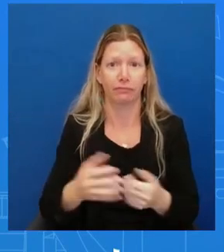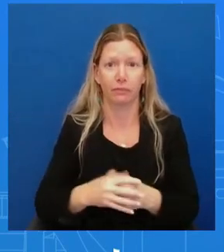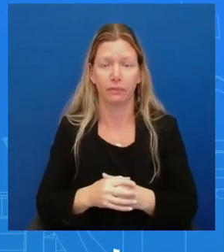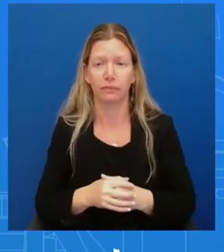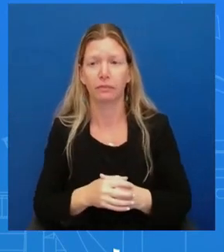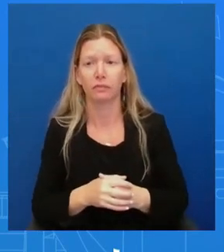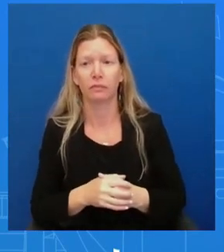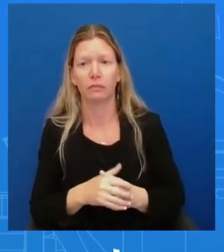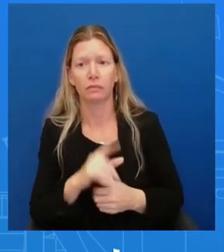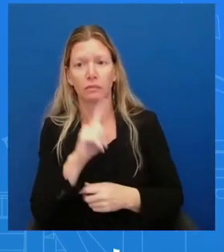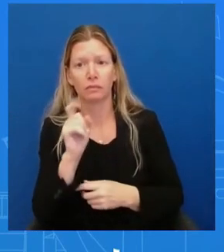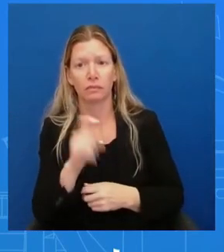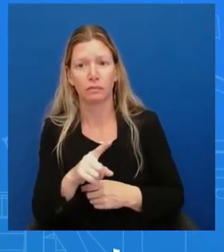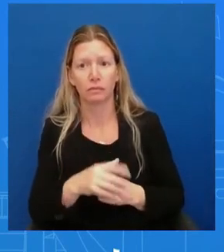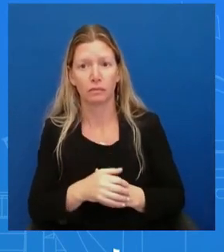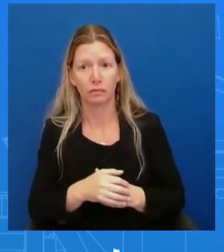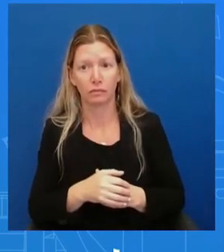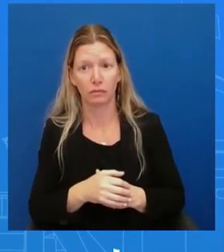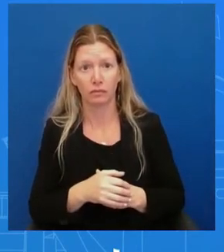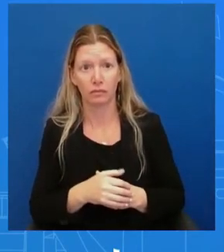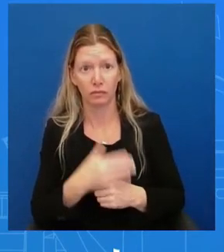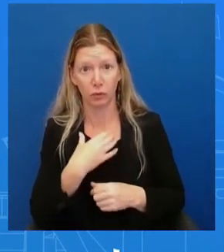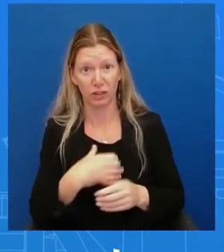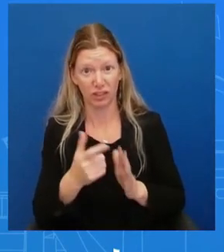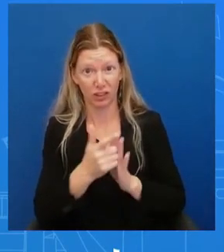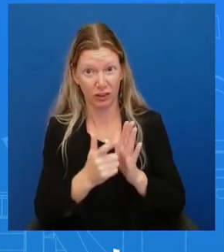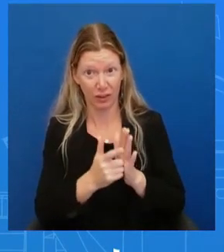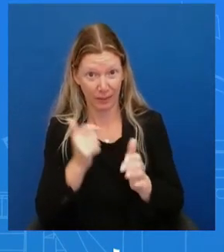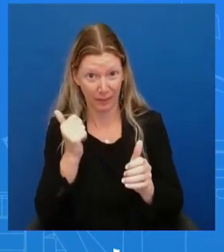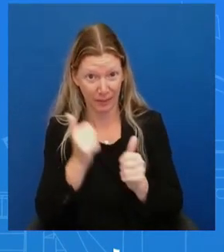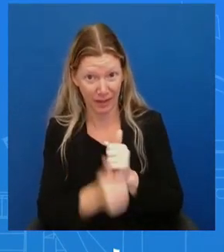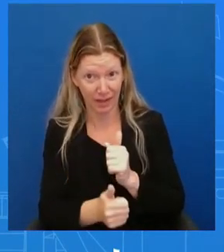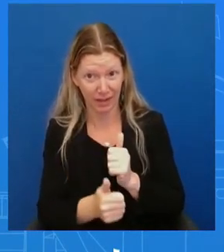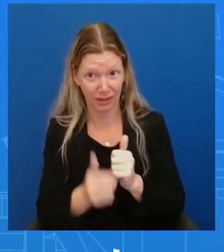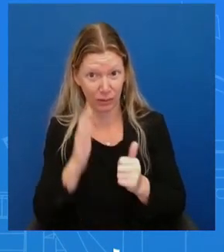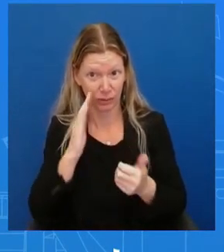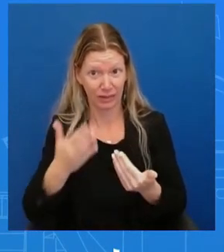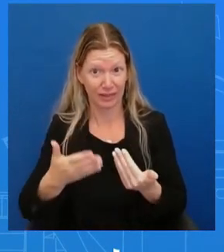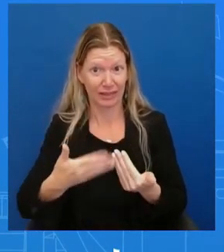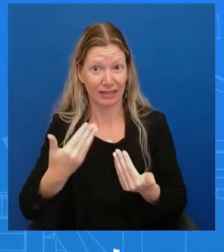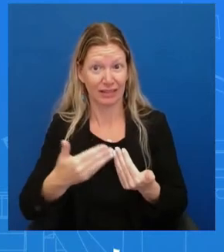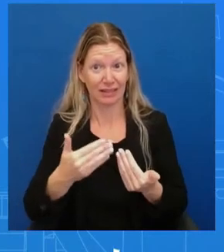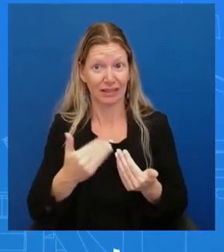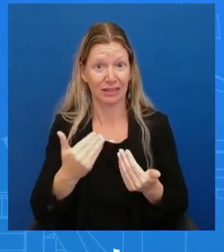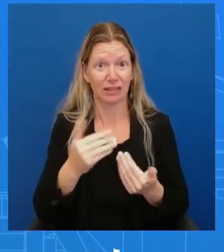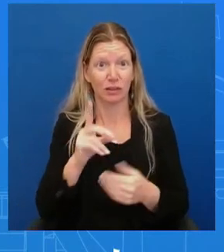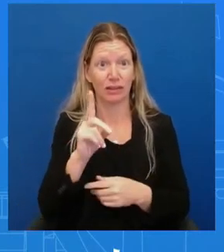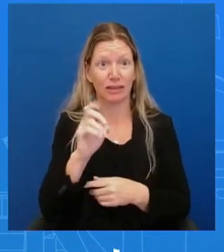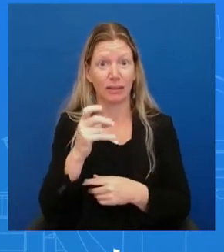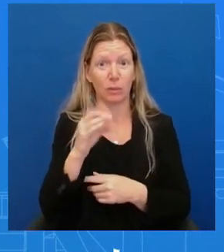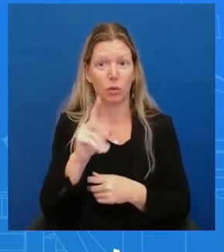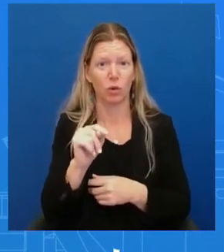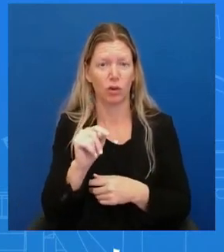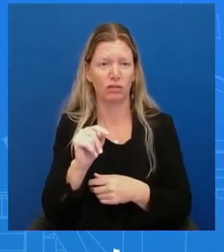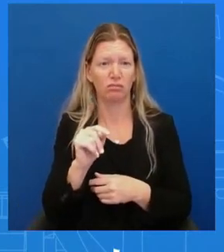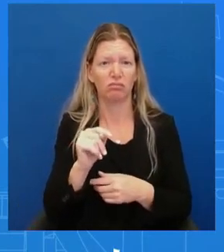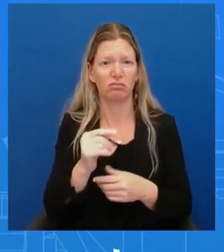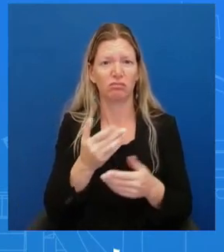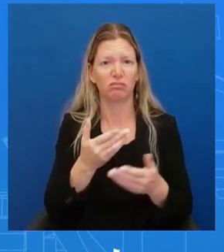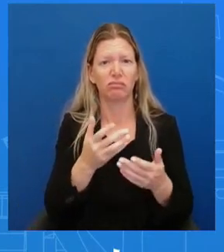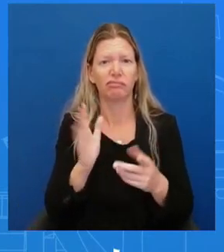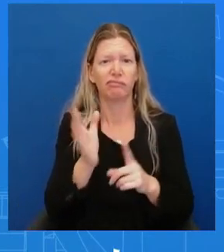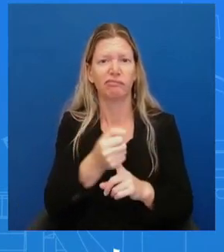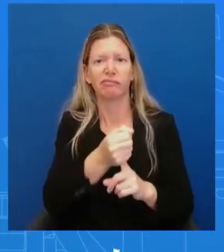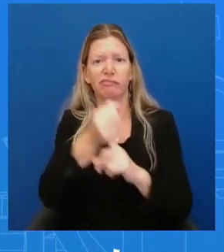it easier to deport people? What the president wants to see is he wants congressional Republicans to